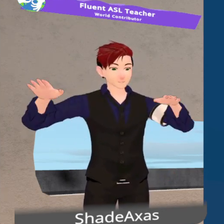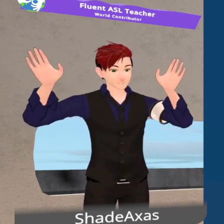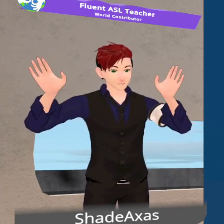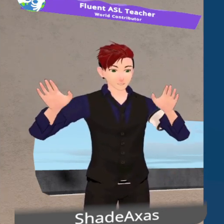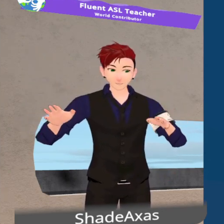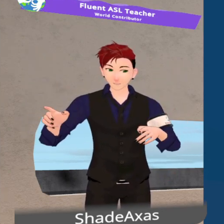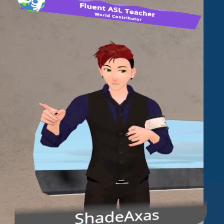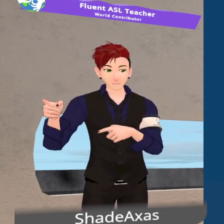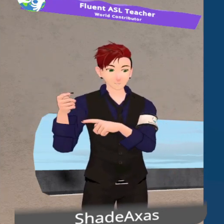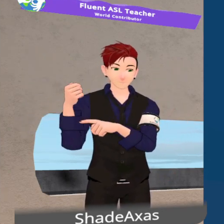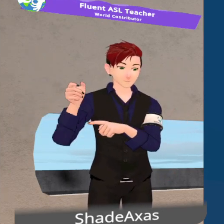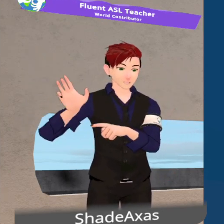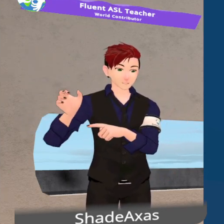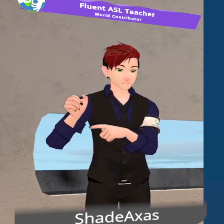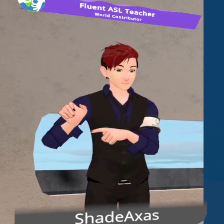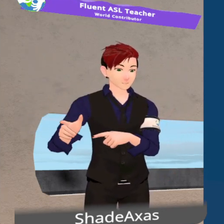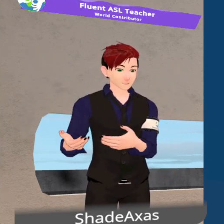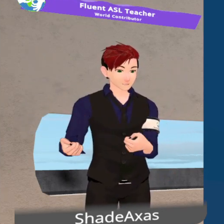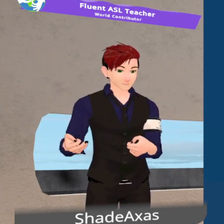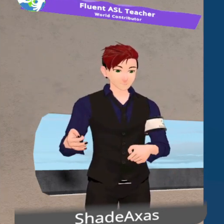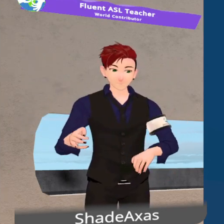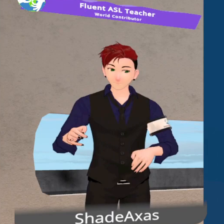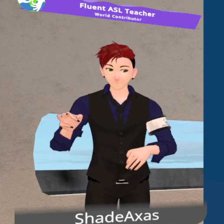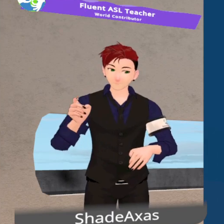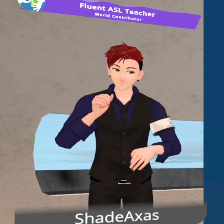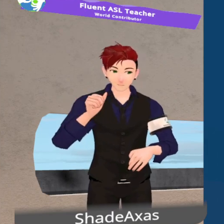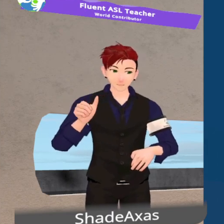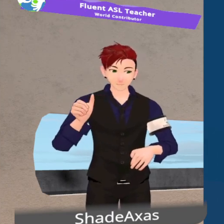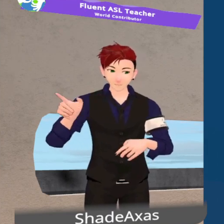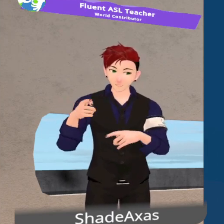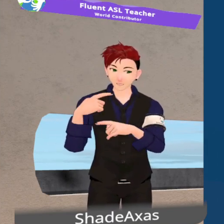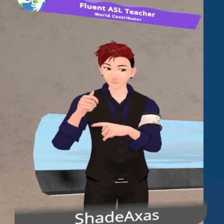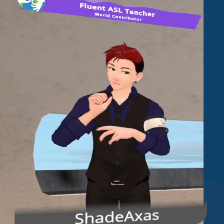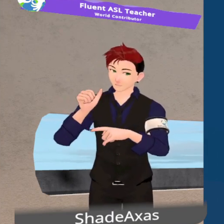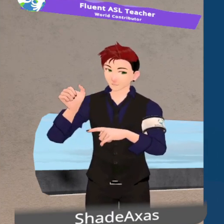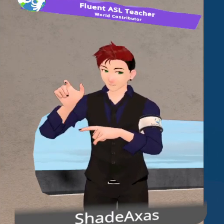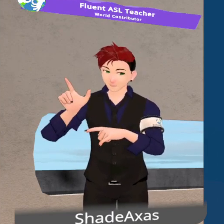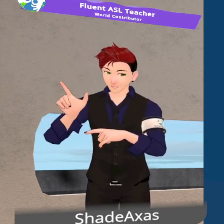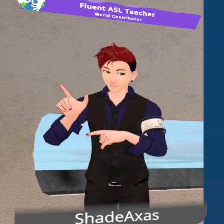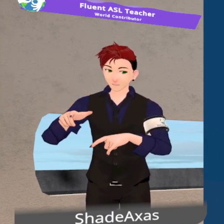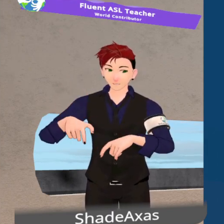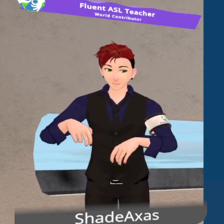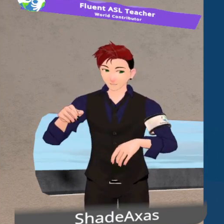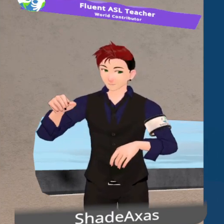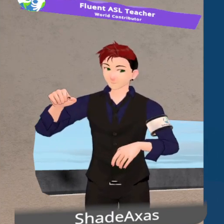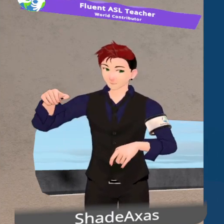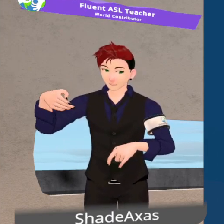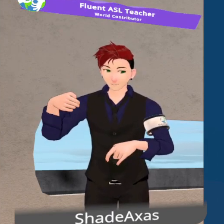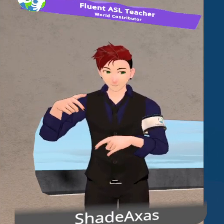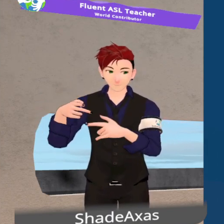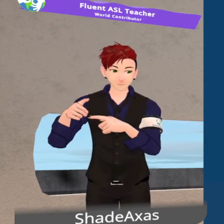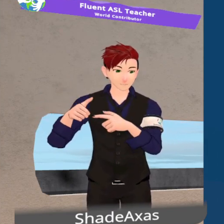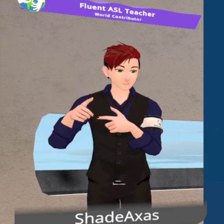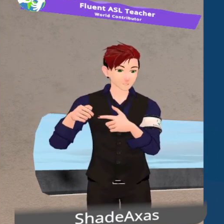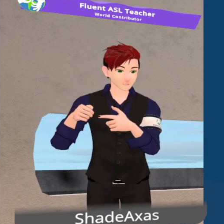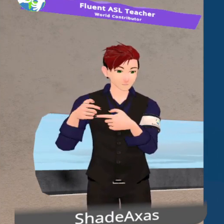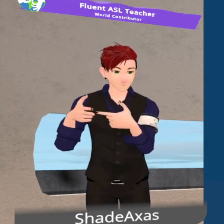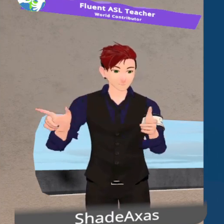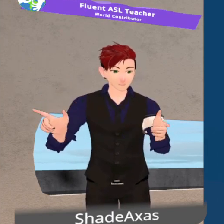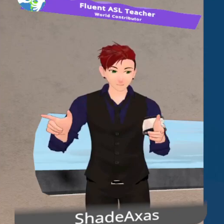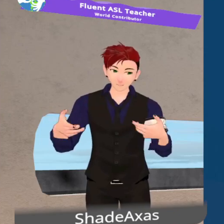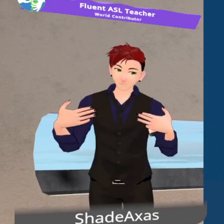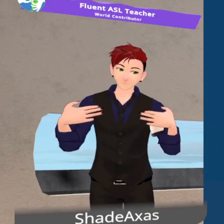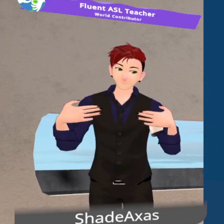Completely different geographic regions, but I understand their signs. And it's not, they said it's not ASL, it's